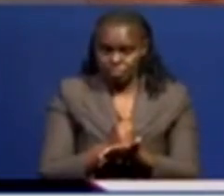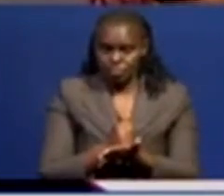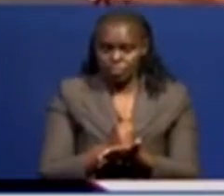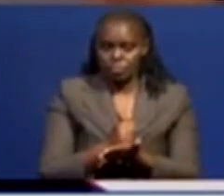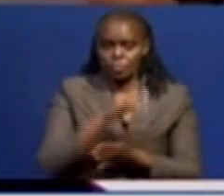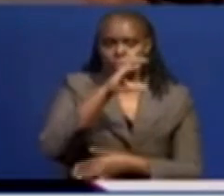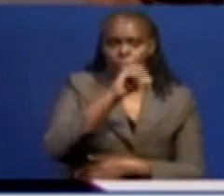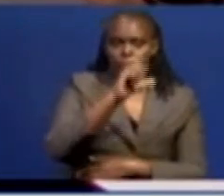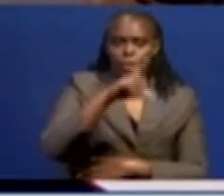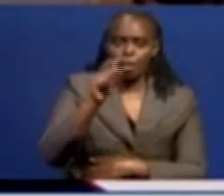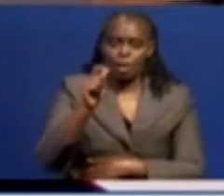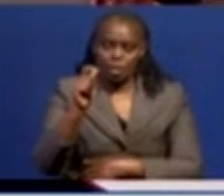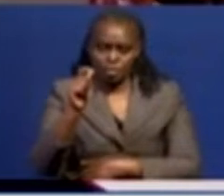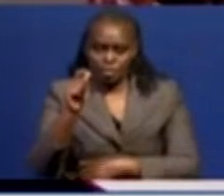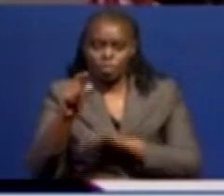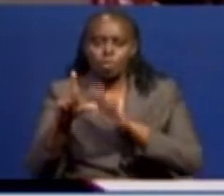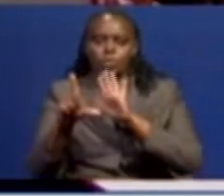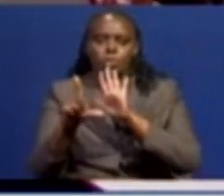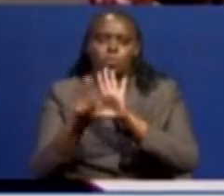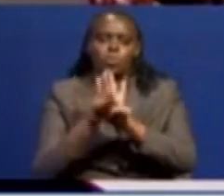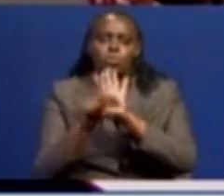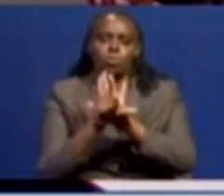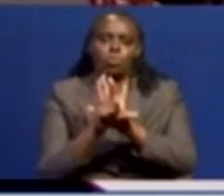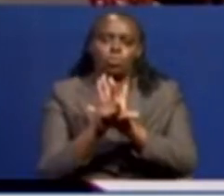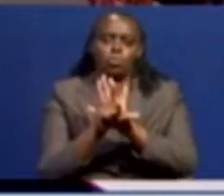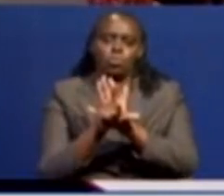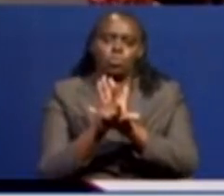The Meru County Revenue Act,